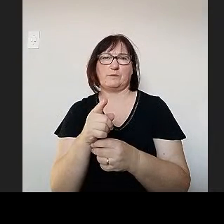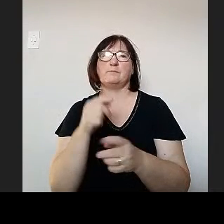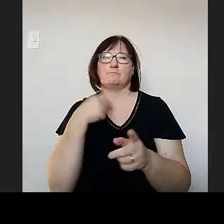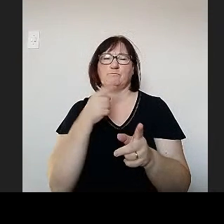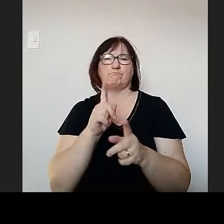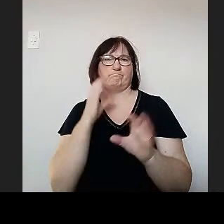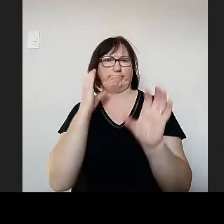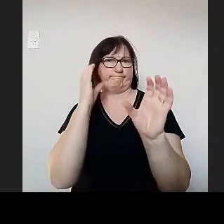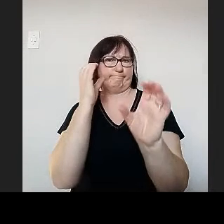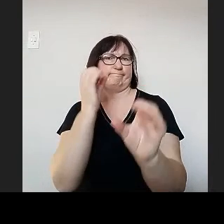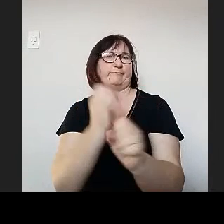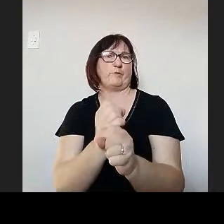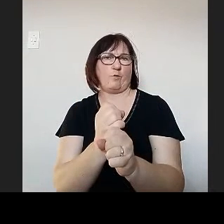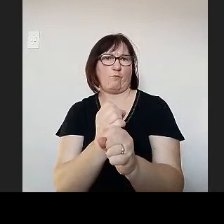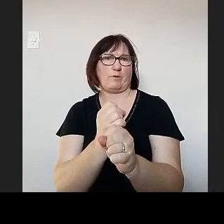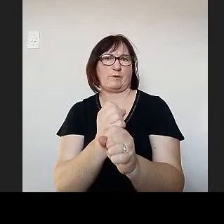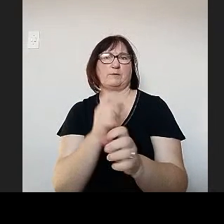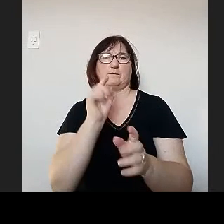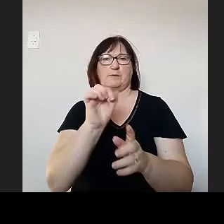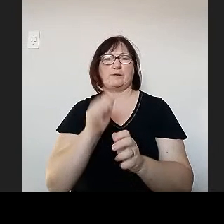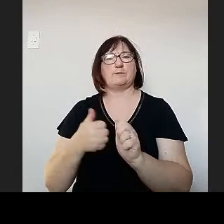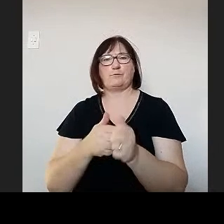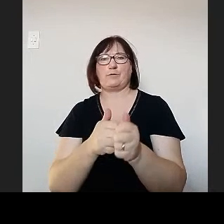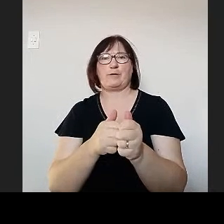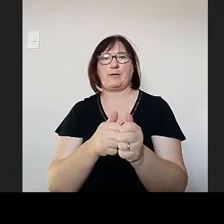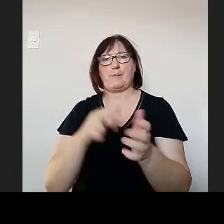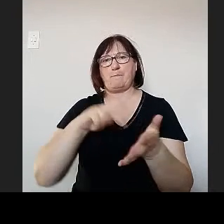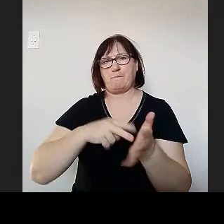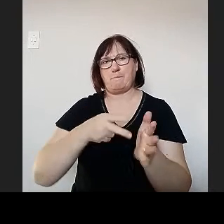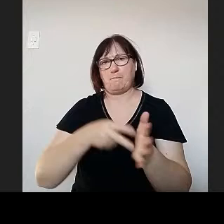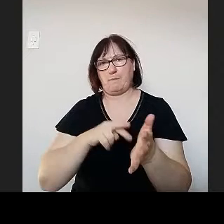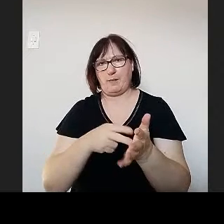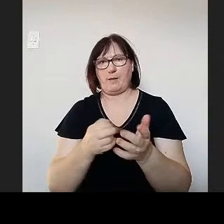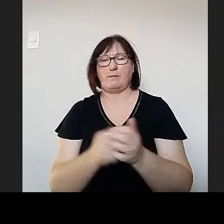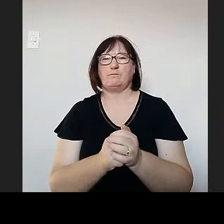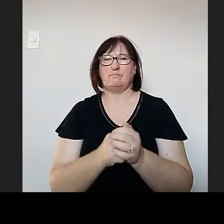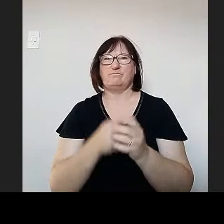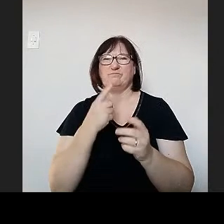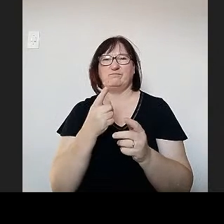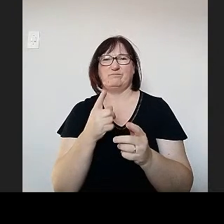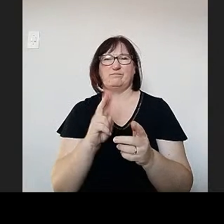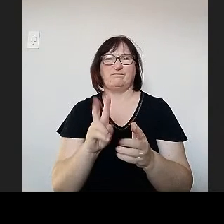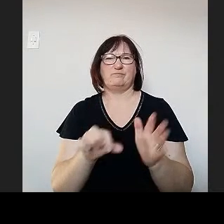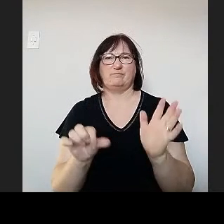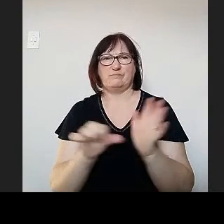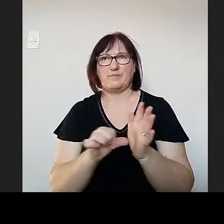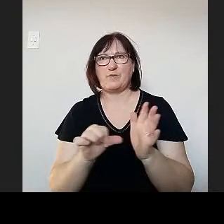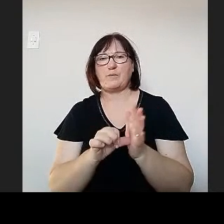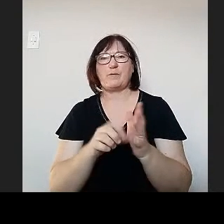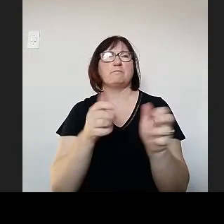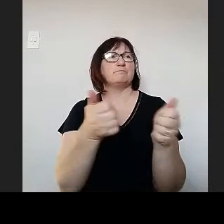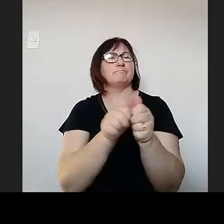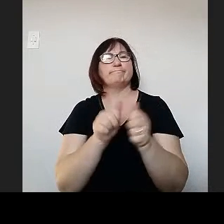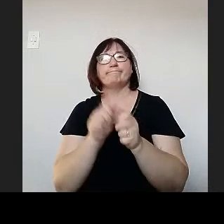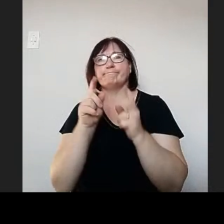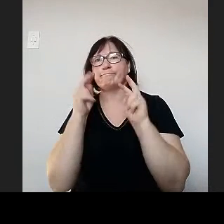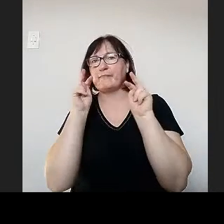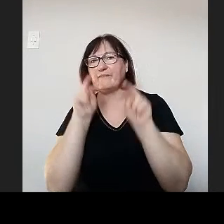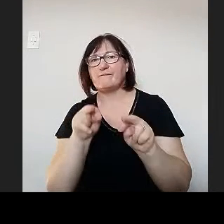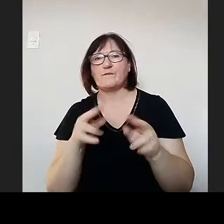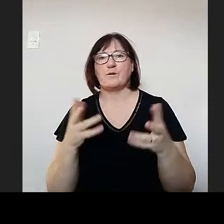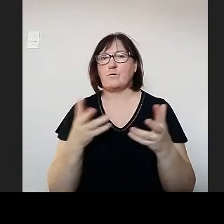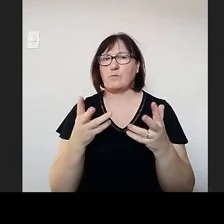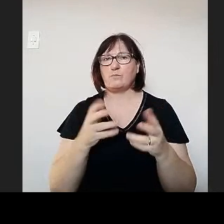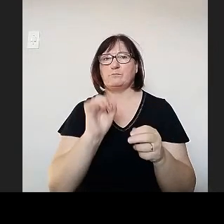his strategic plan. He also made mention of the importance of hearing stakeholders' views to well-position customs' role in